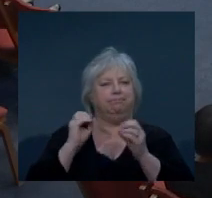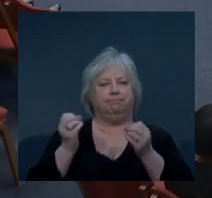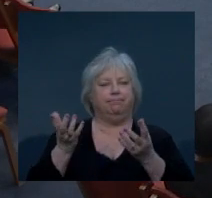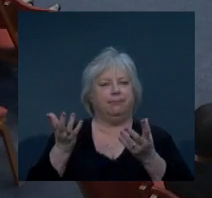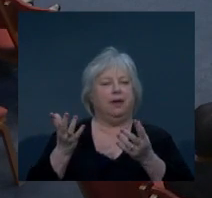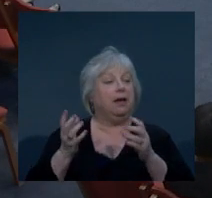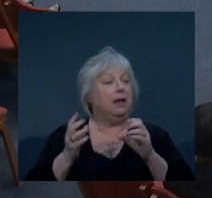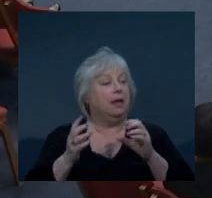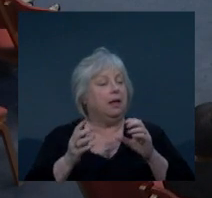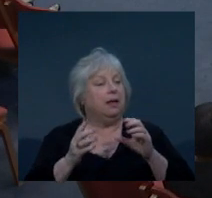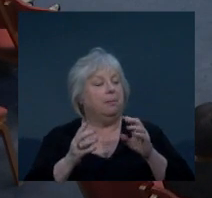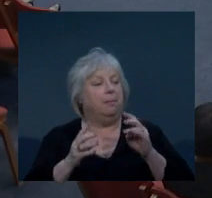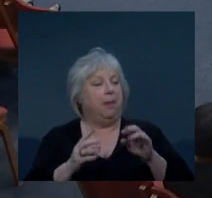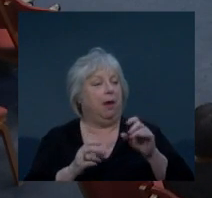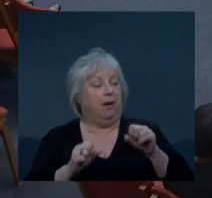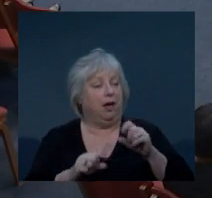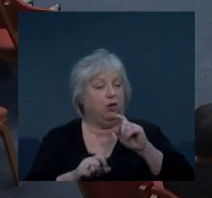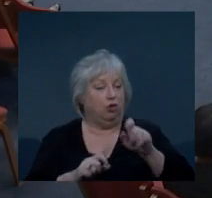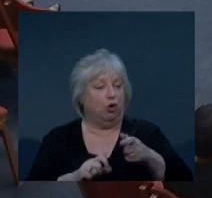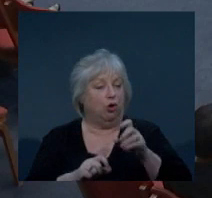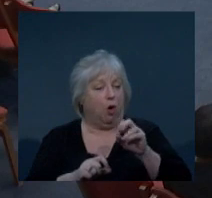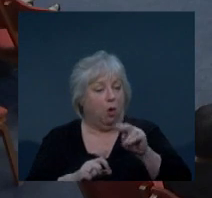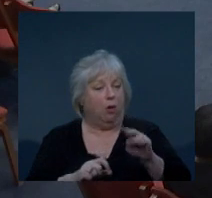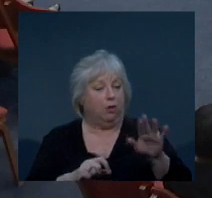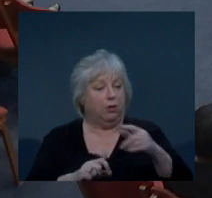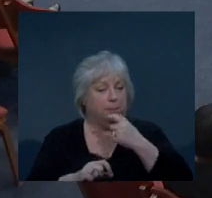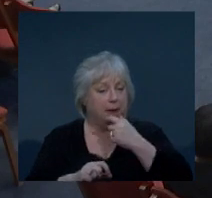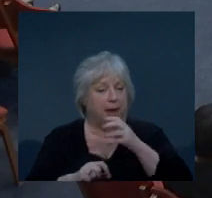Director Adcock, could you turn on your mic?